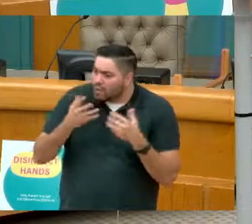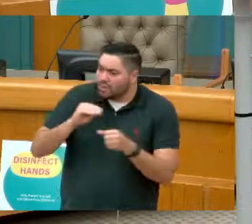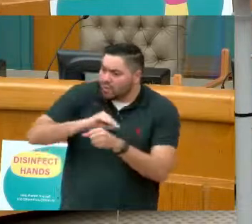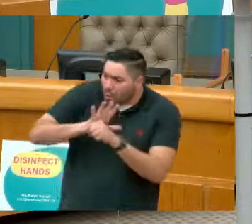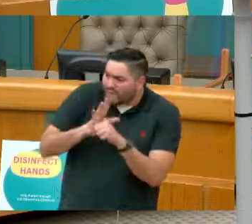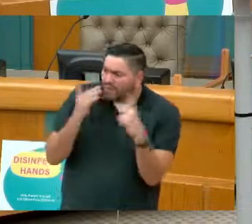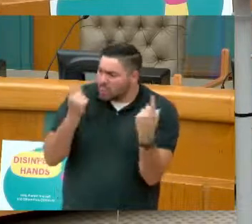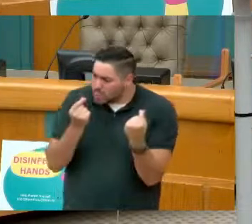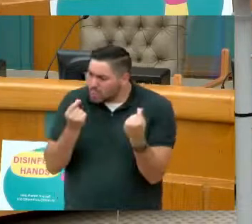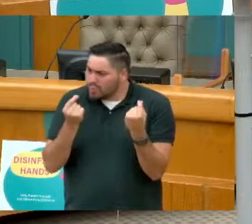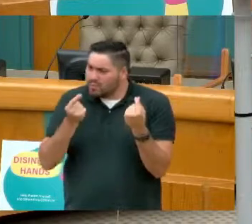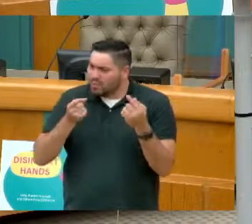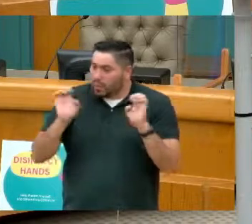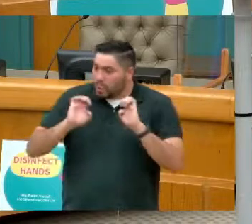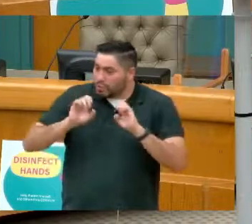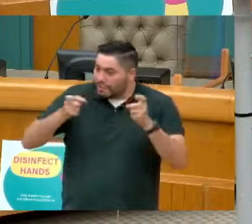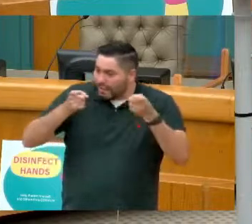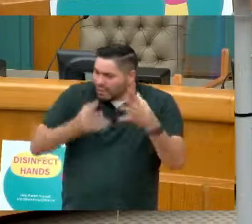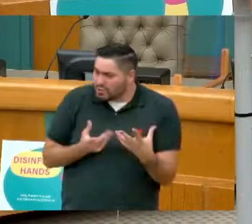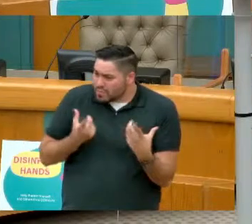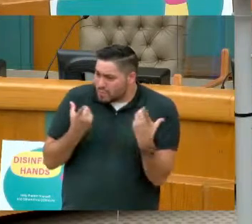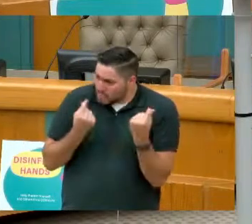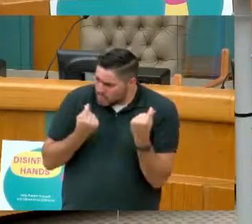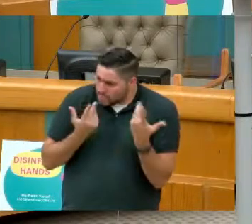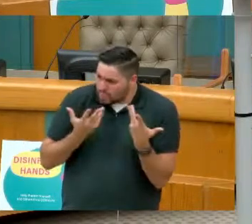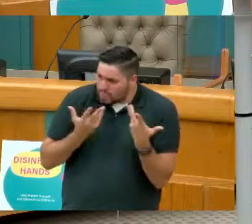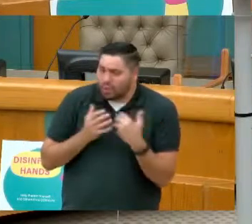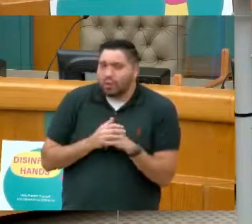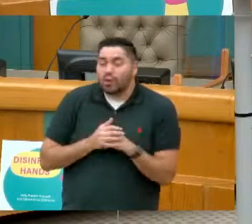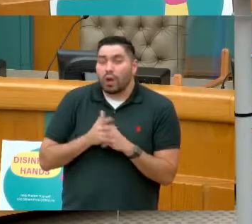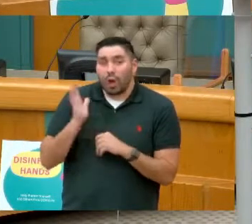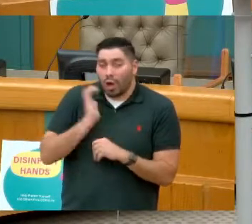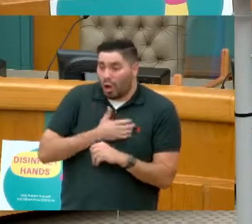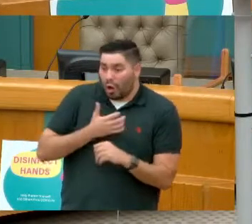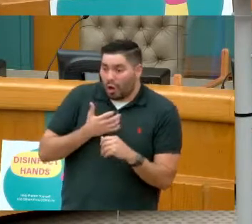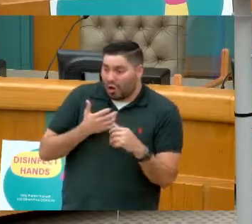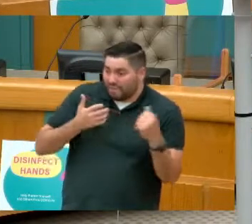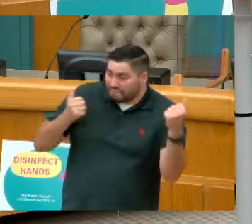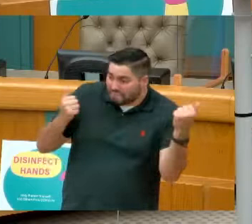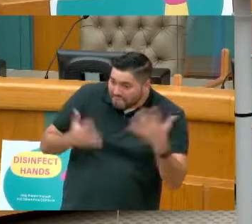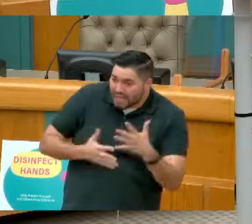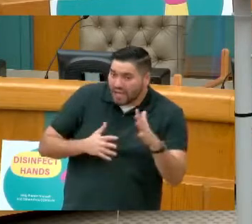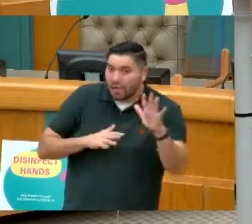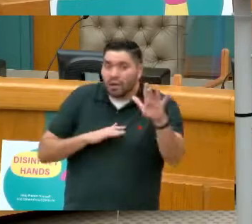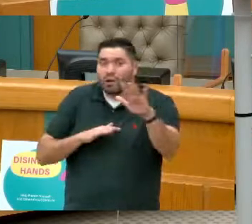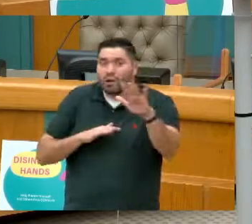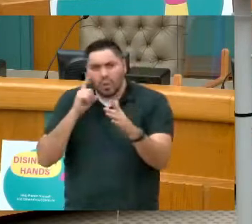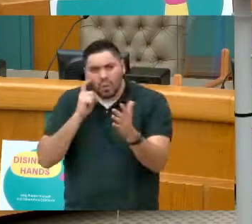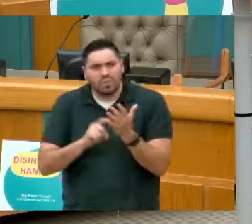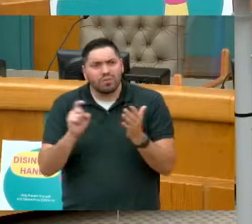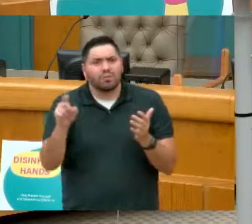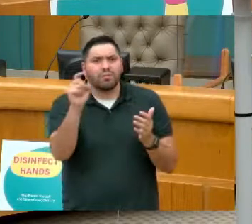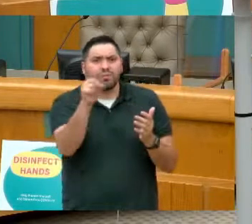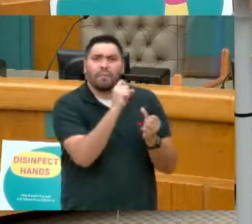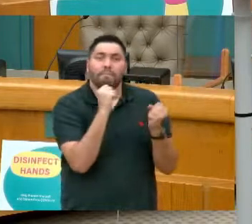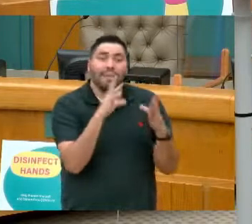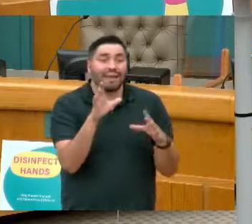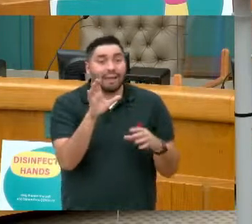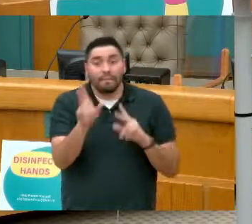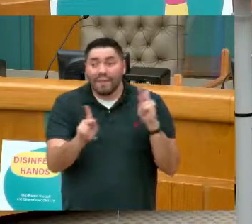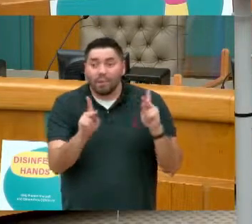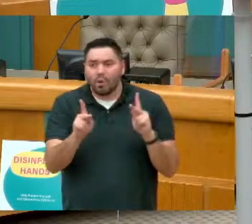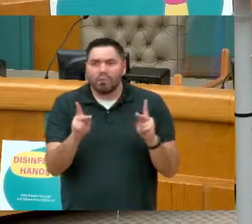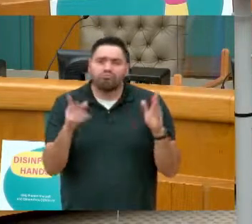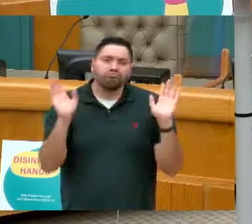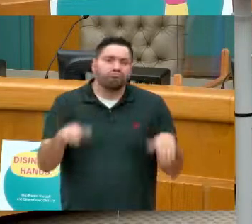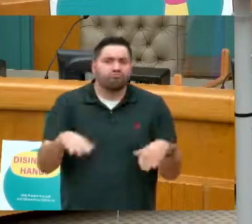vote clearly is a fundamental part of our democracy. And nothing, not even a pandemic, should deter any eligible voter